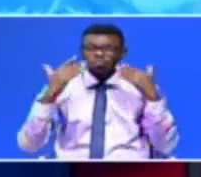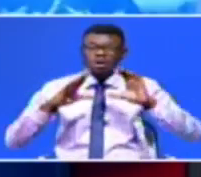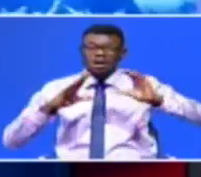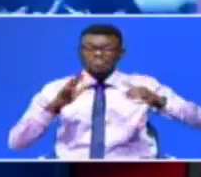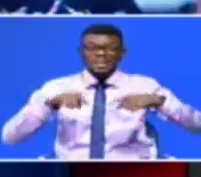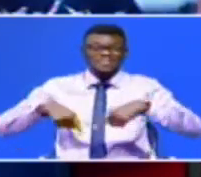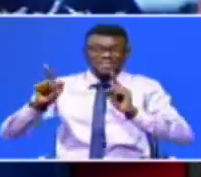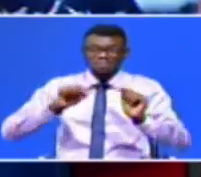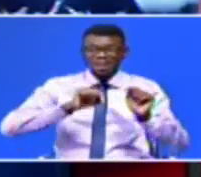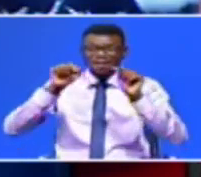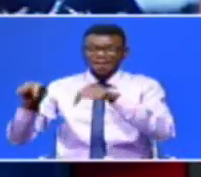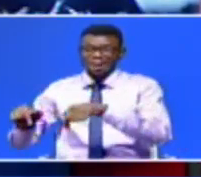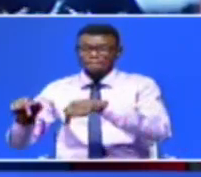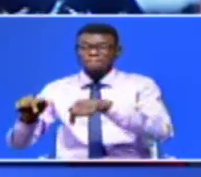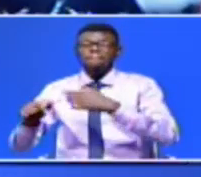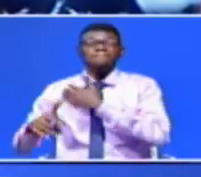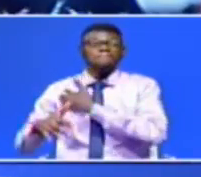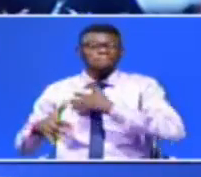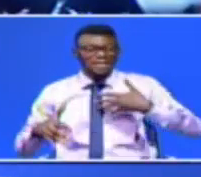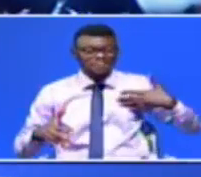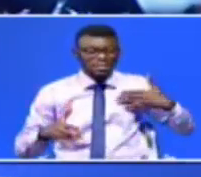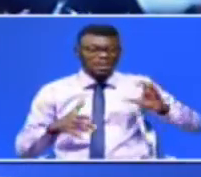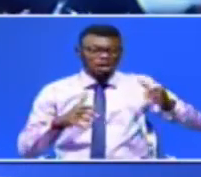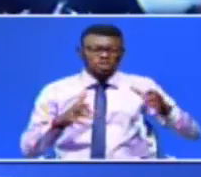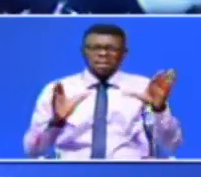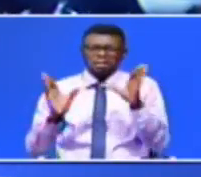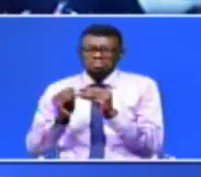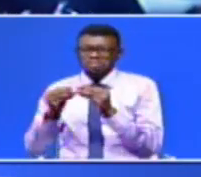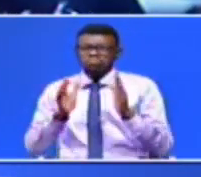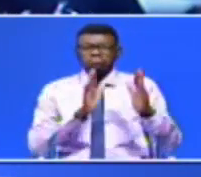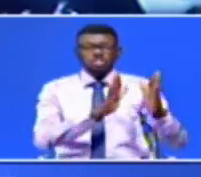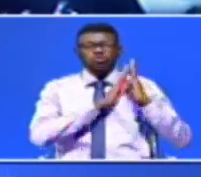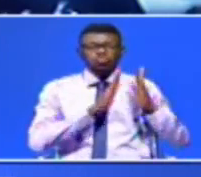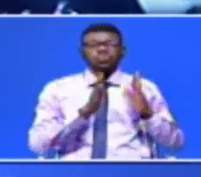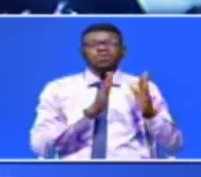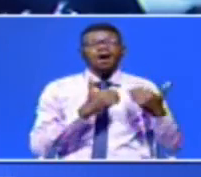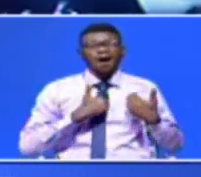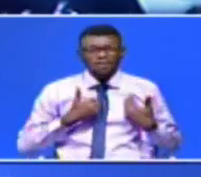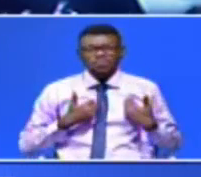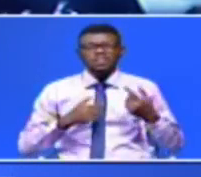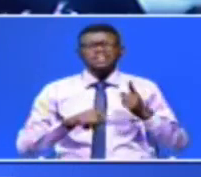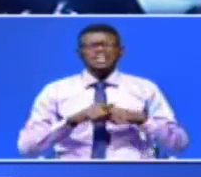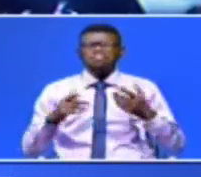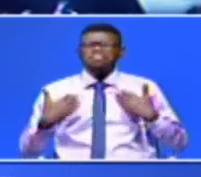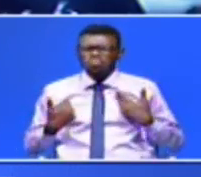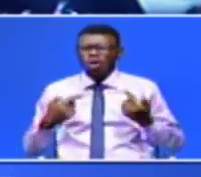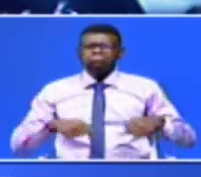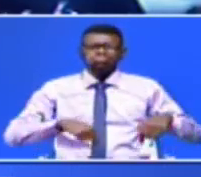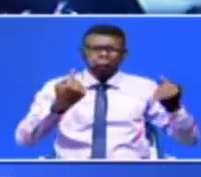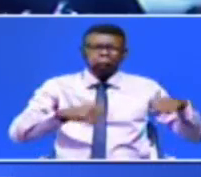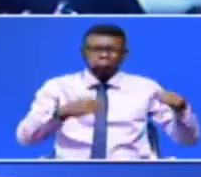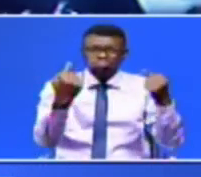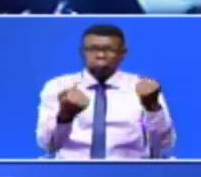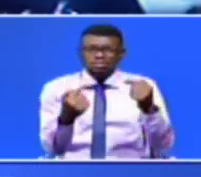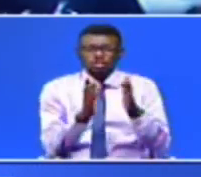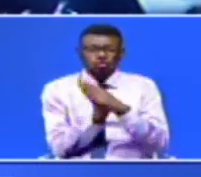to Sololo, Marsabit County to attend a security meeting following tribal clashes in the area in the last 2 weeks. Jodhanga